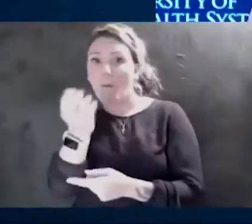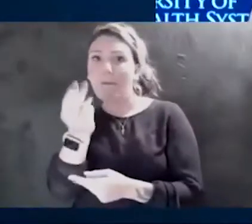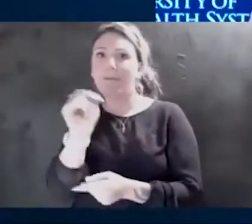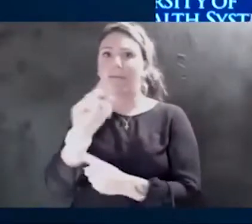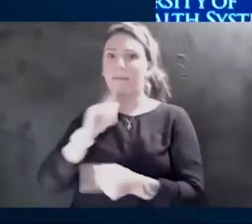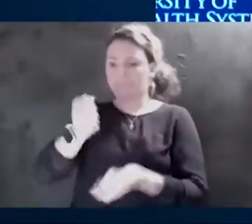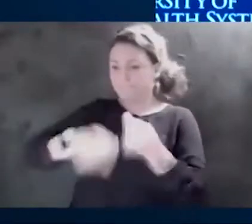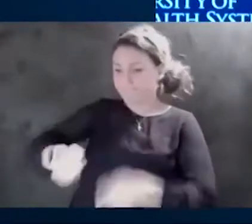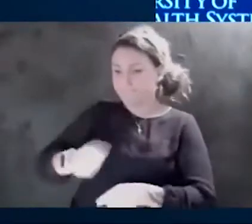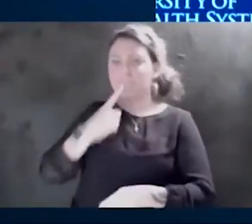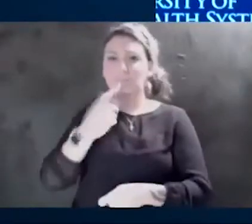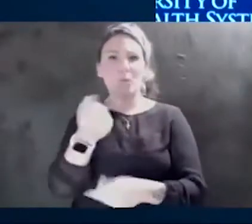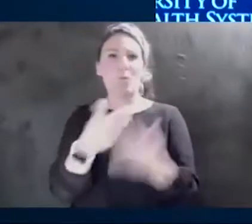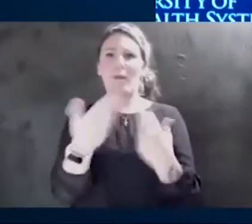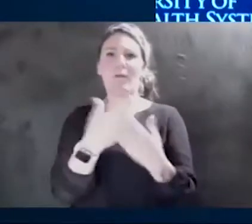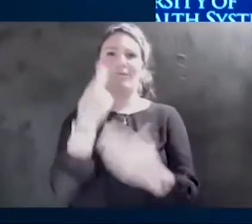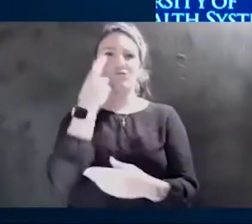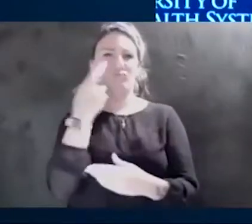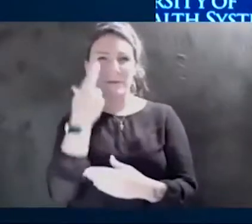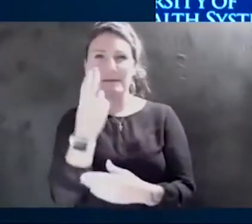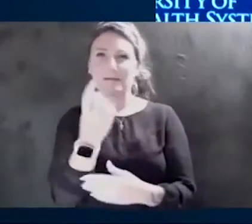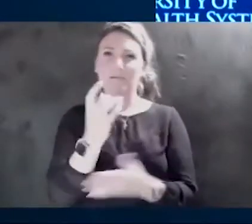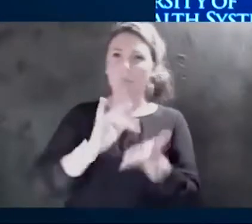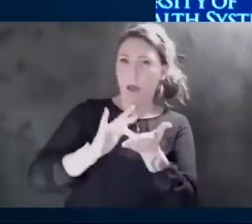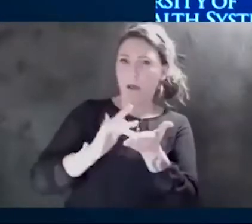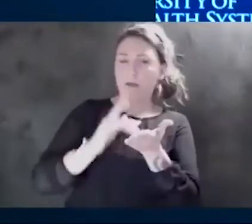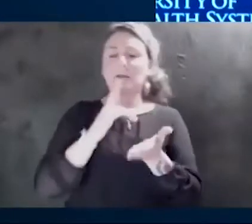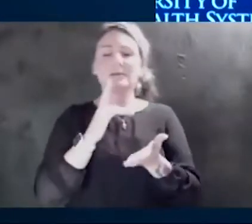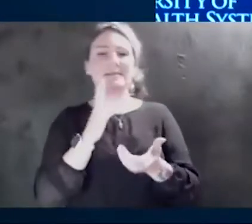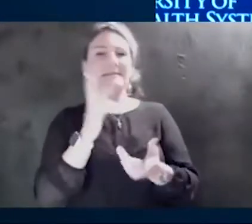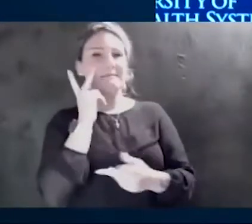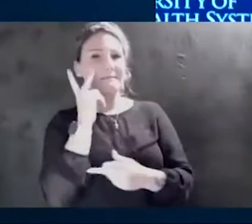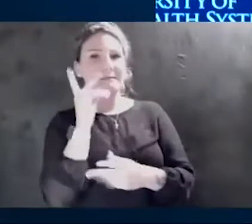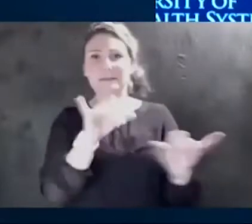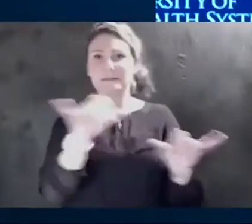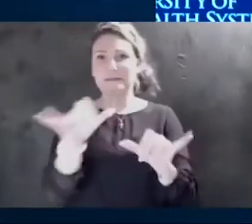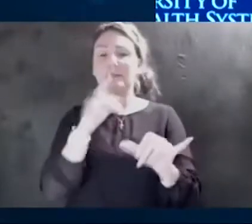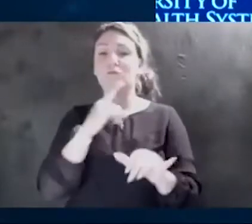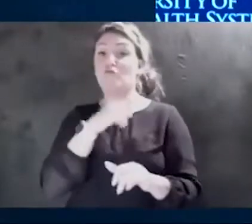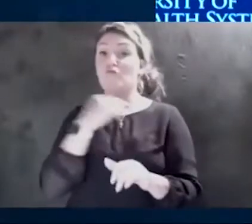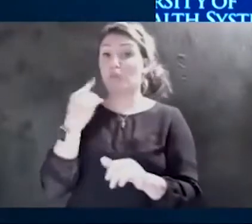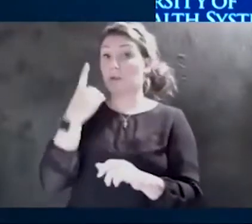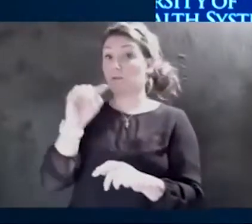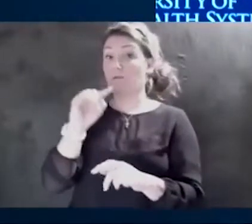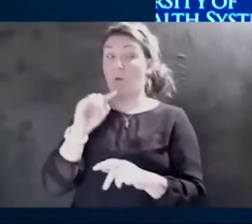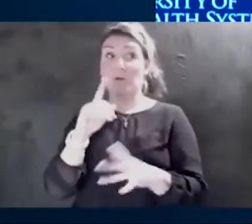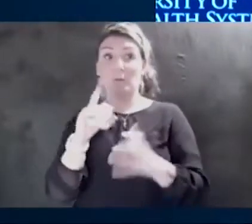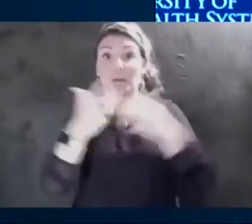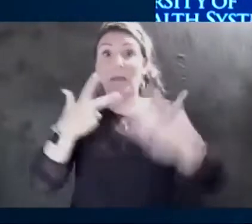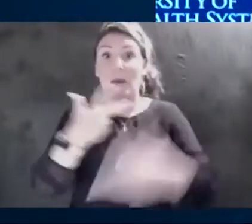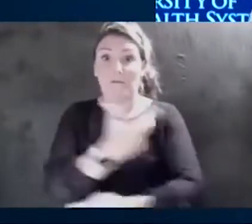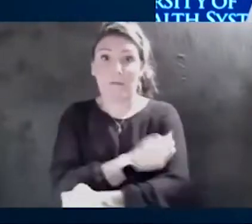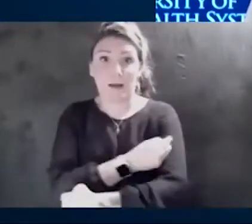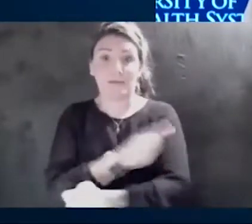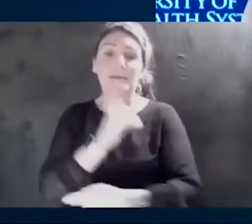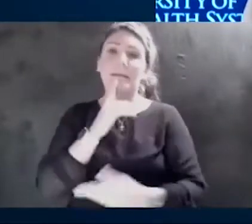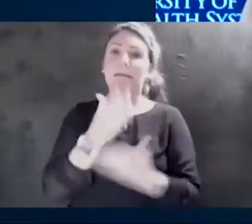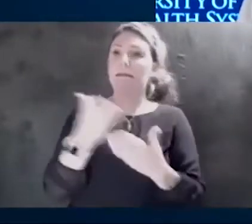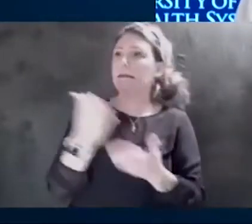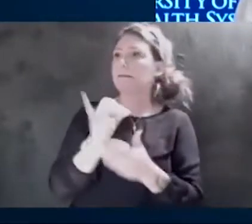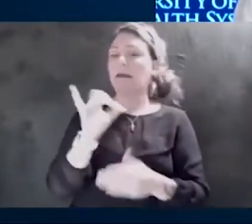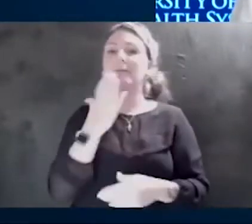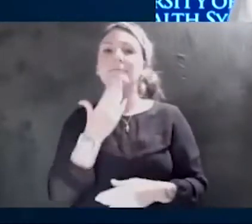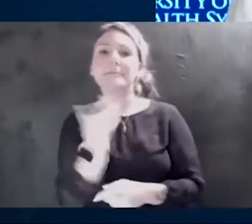Yeah, I'm going to bet we're going to see some of the same factors we knew were risk factors for doing poorly without the vaccine, which include things like diabetes,